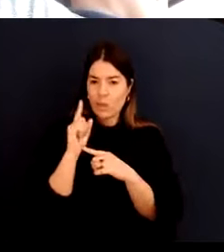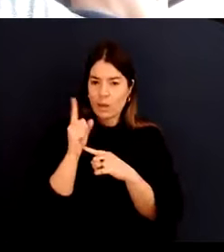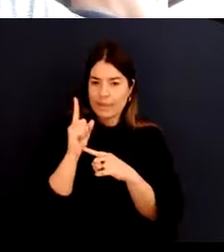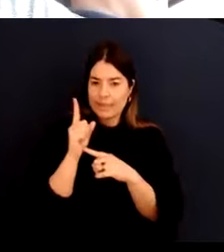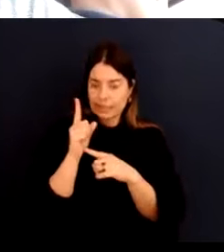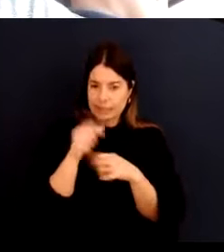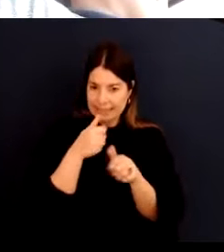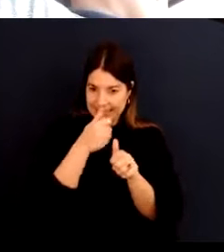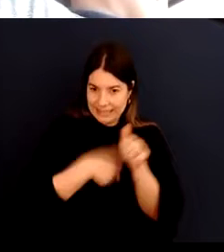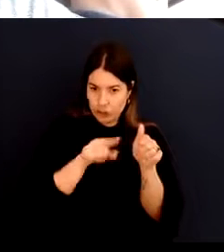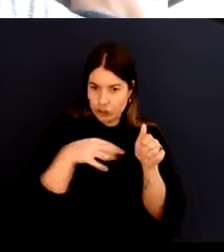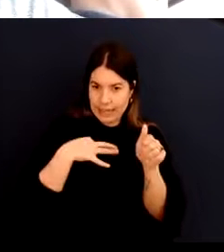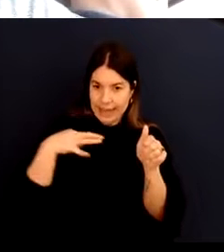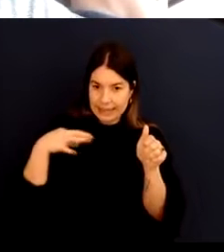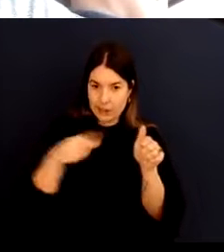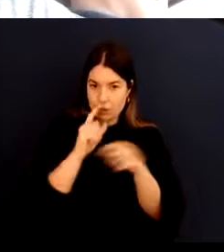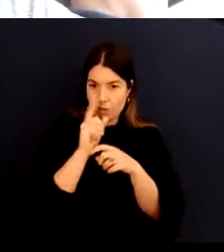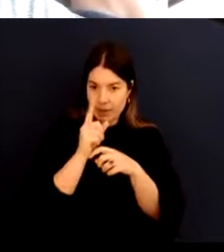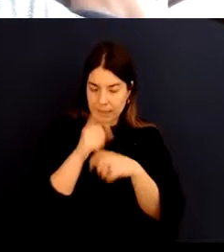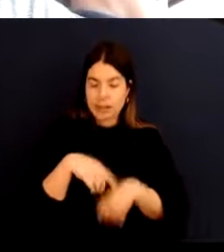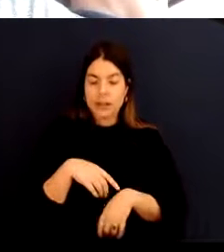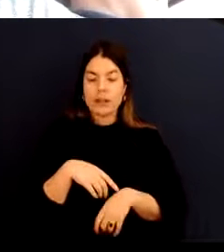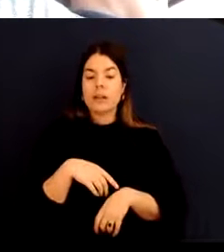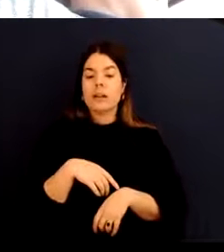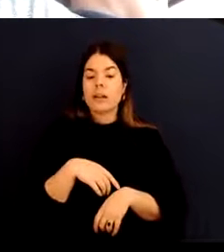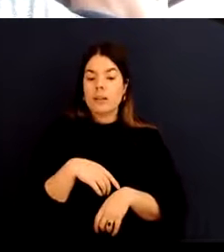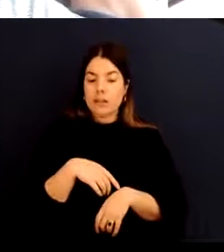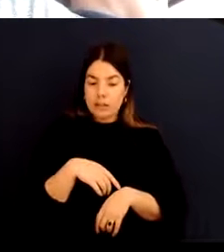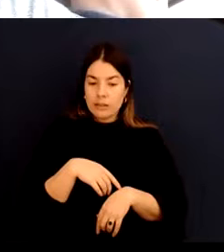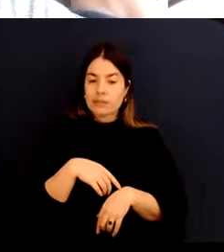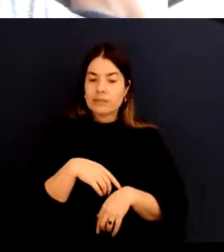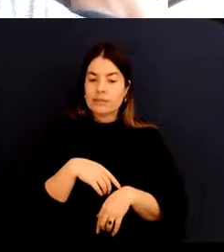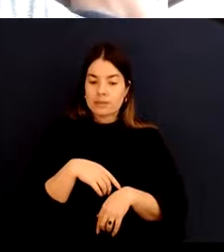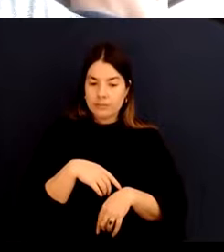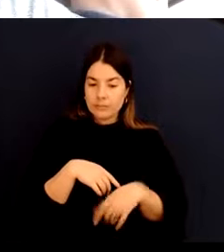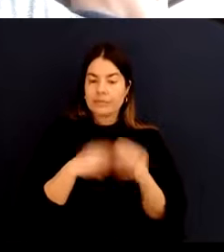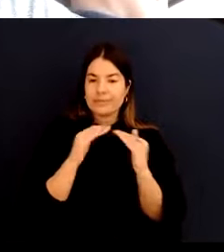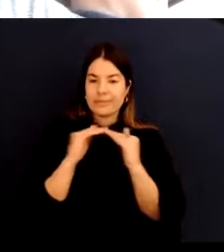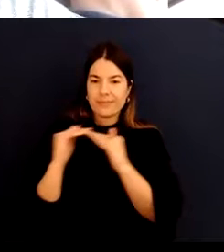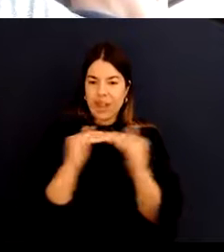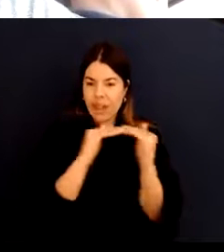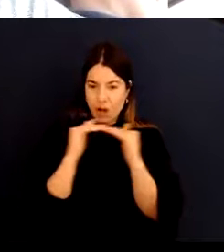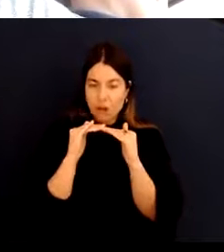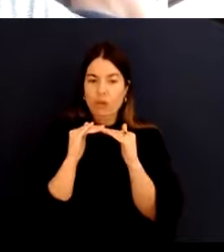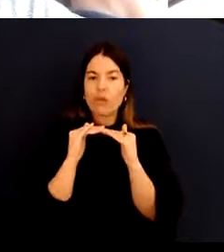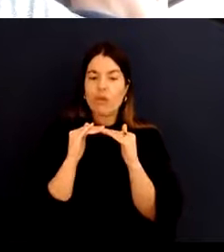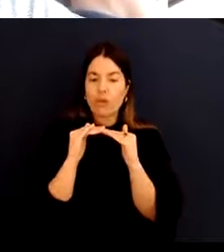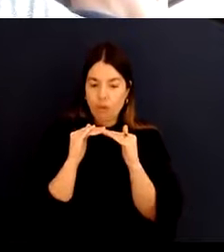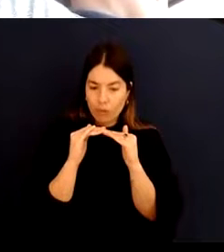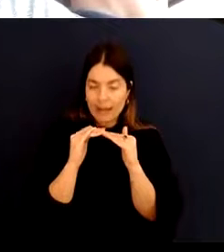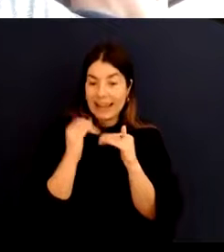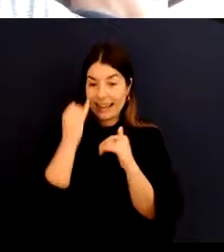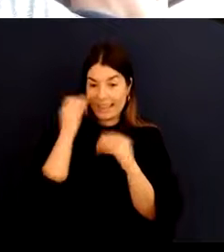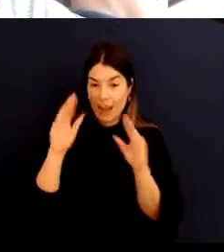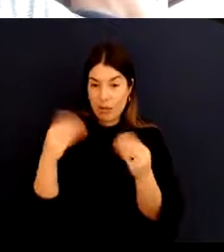each. And it seems to me that it would be fair to all of you if I tried to give you a 10-second warning.